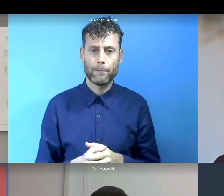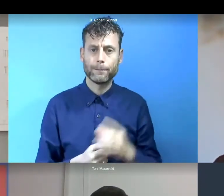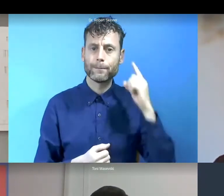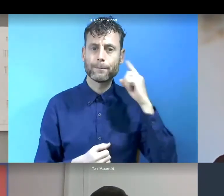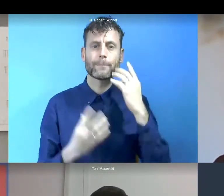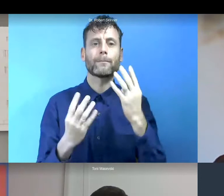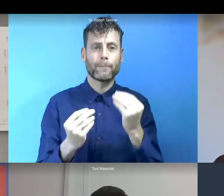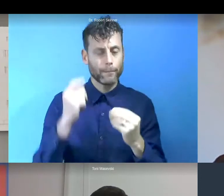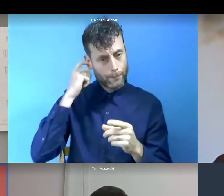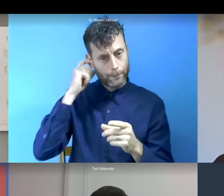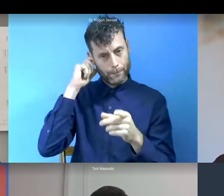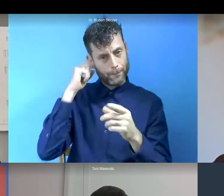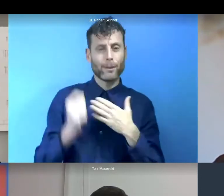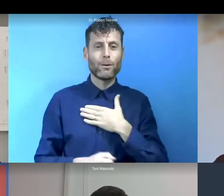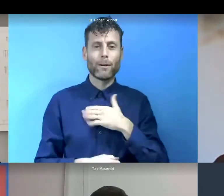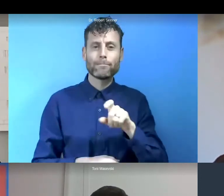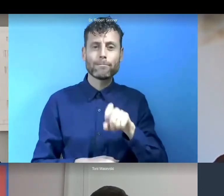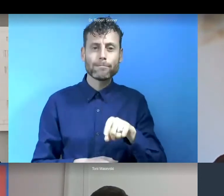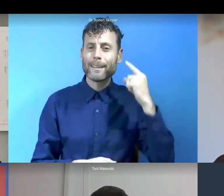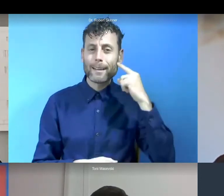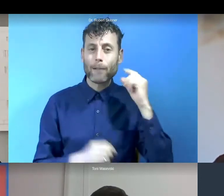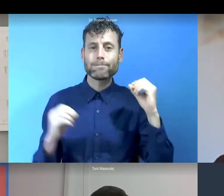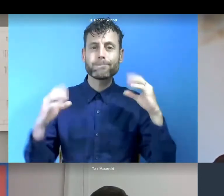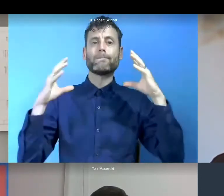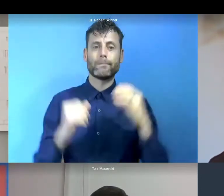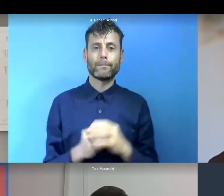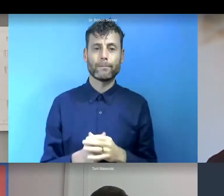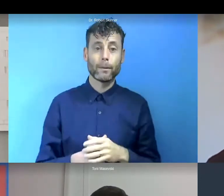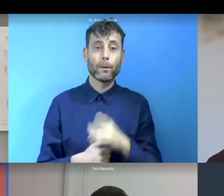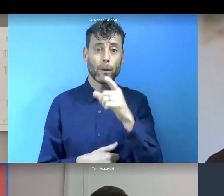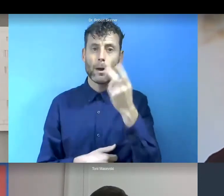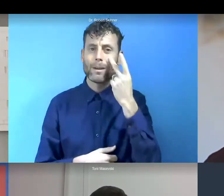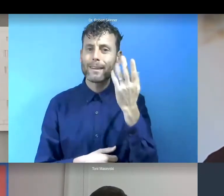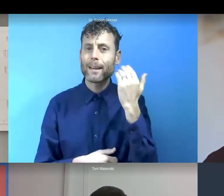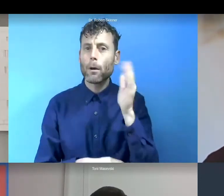Yes, sorry. Okay. As you have seen in my presentation,